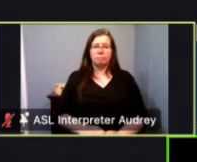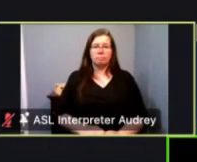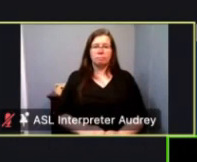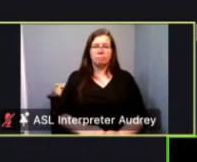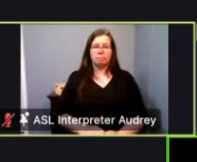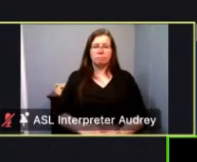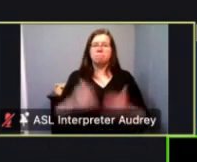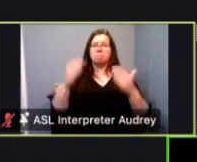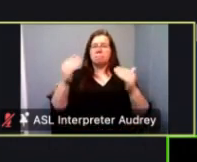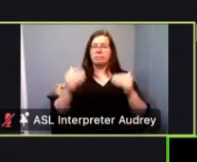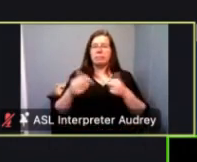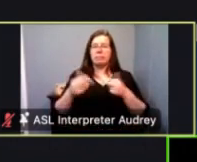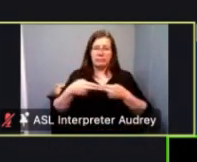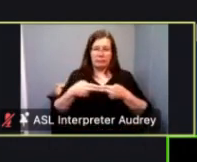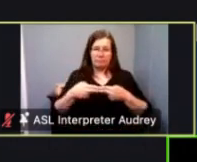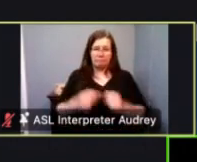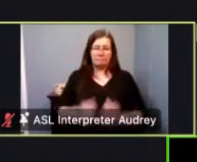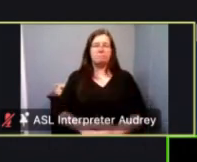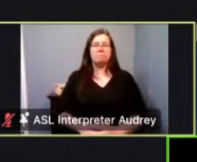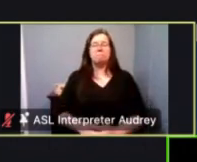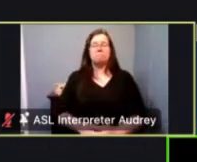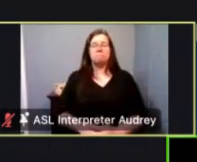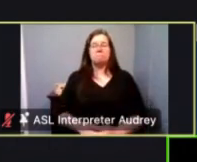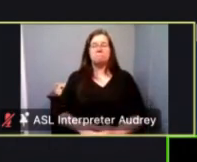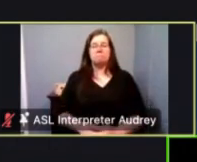Can I go to the next slide?